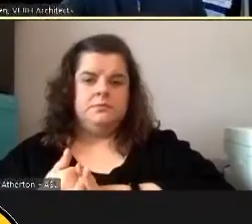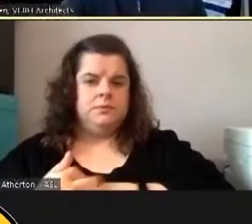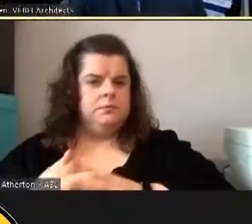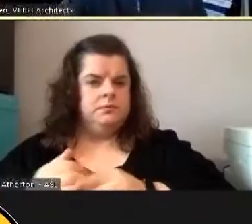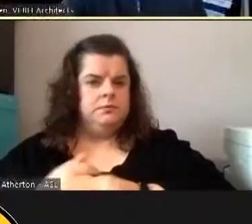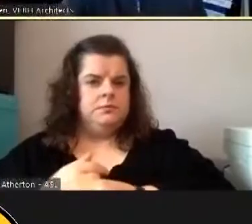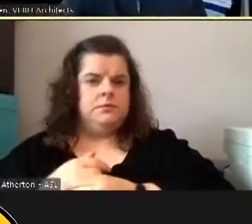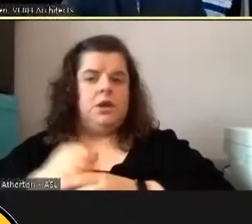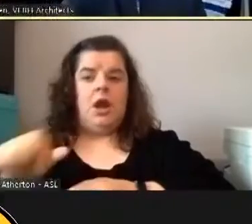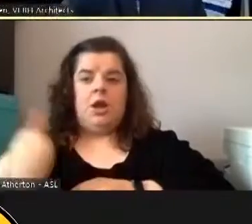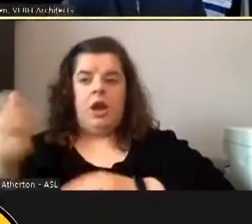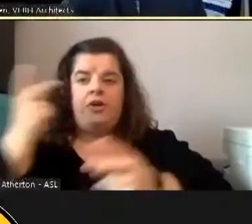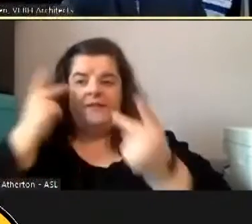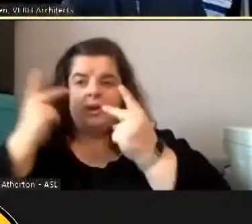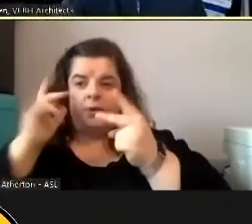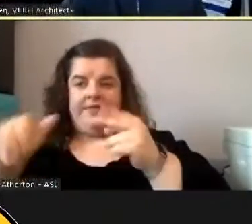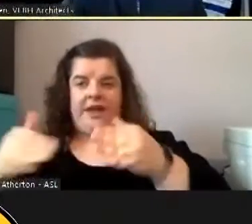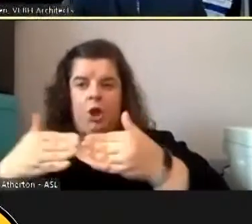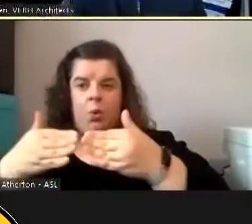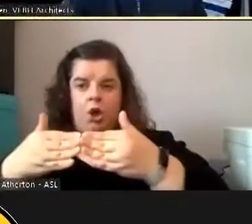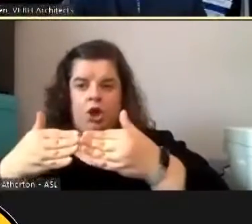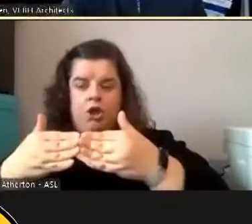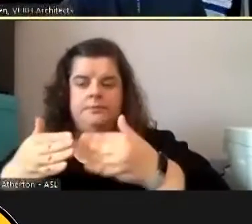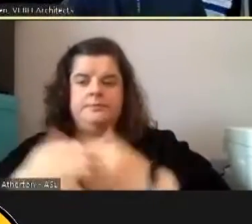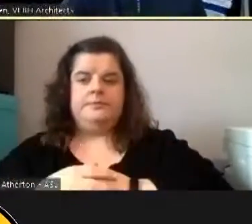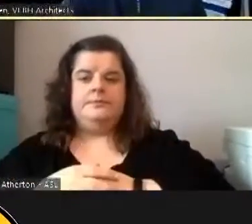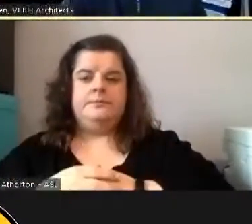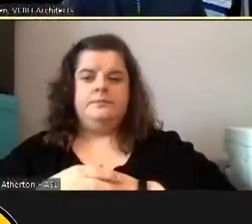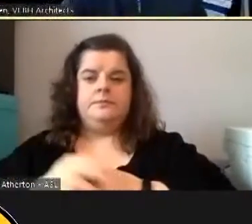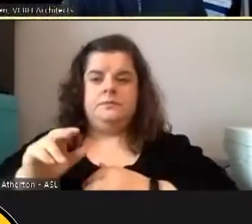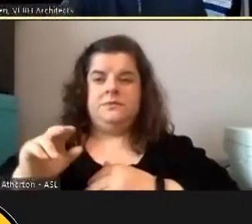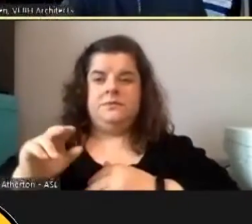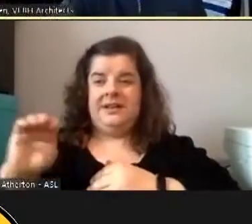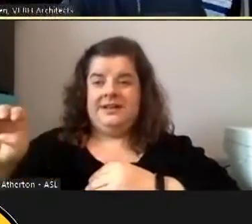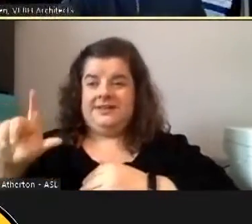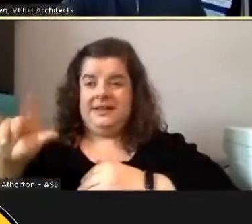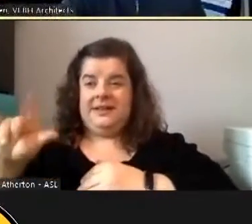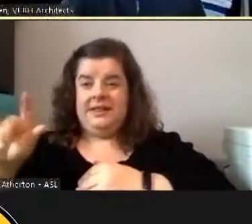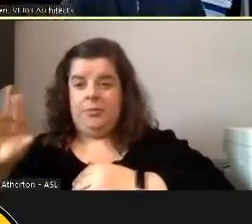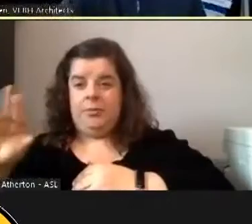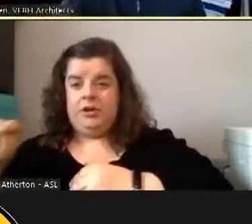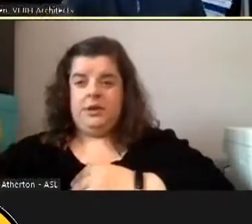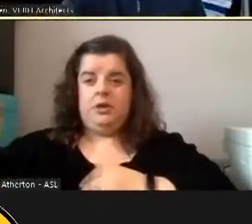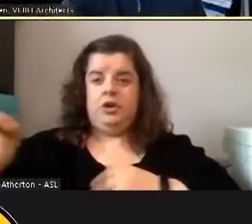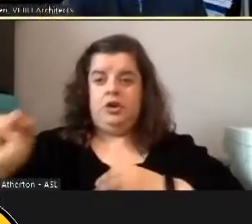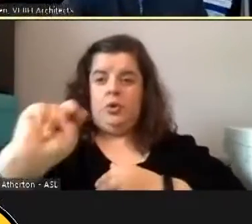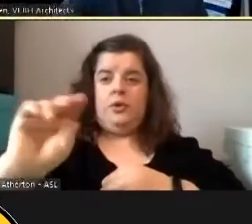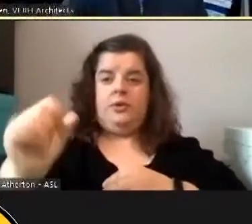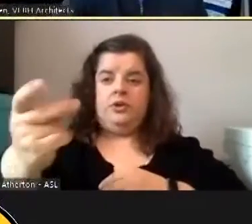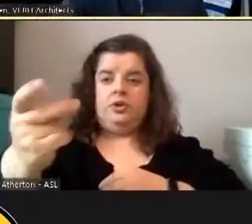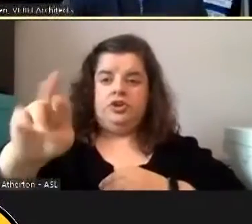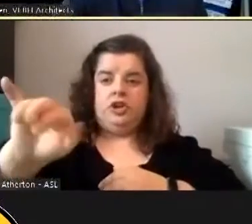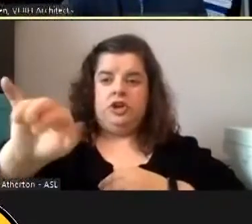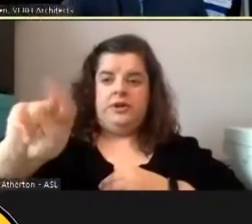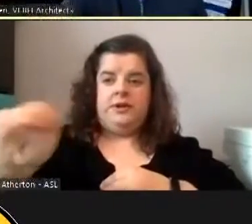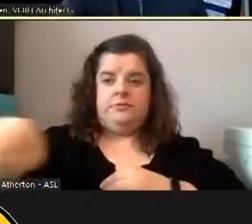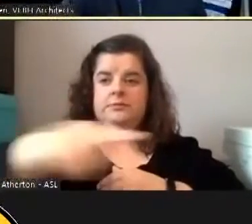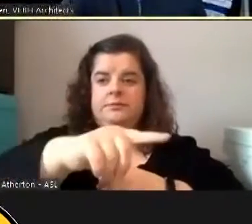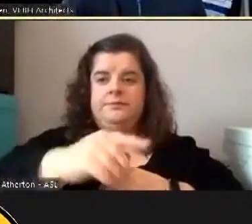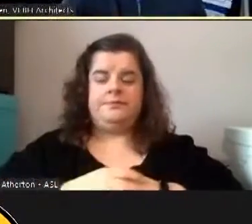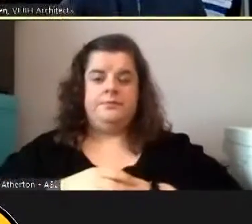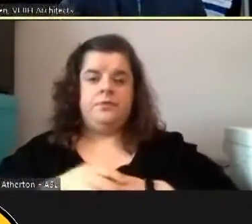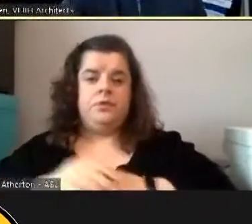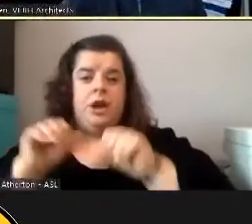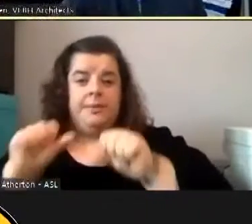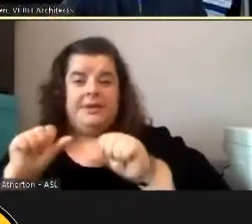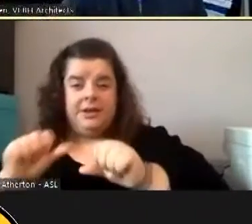corner of East Liberty Boulevard and North Sheridan Avenue. This is a potential development right along the East